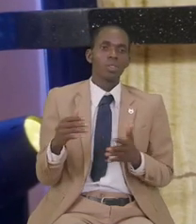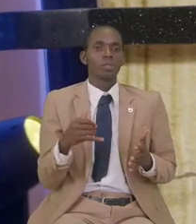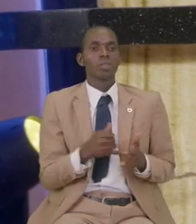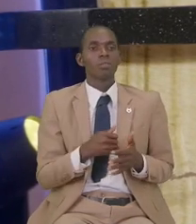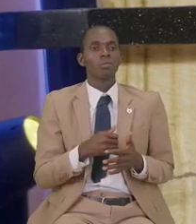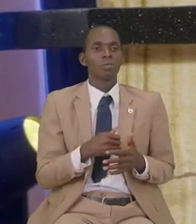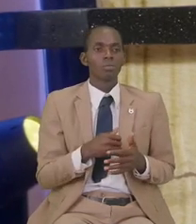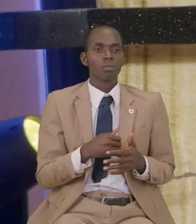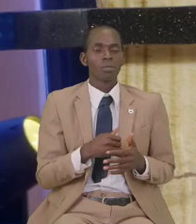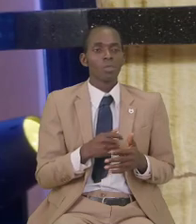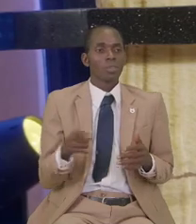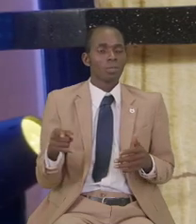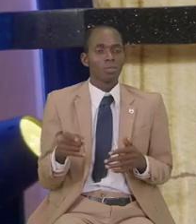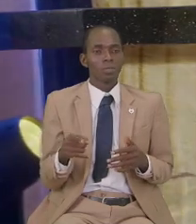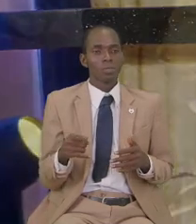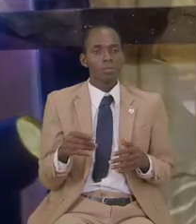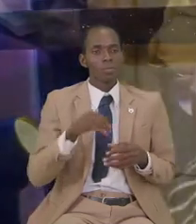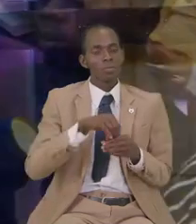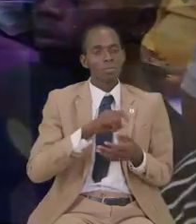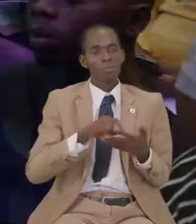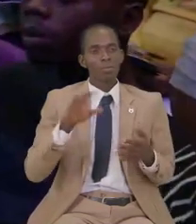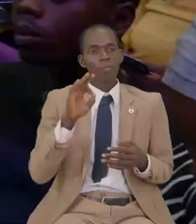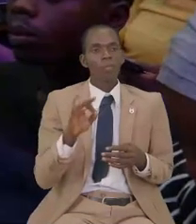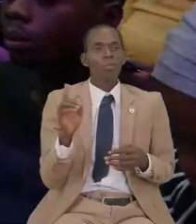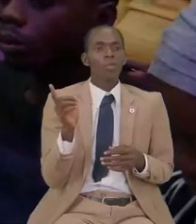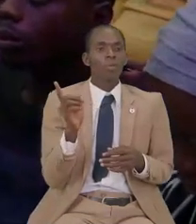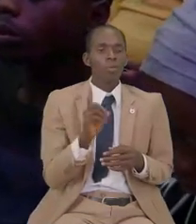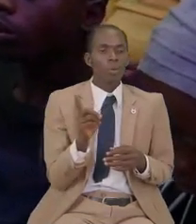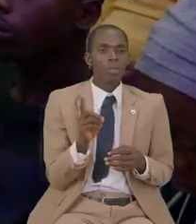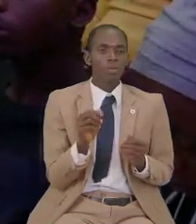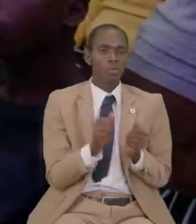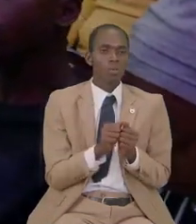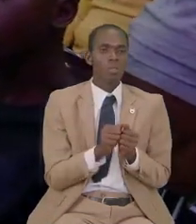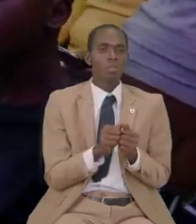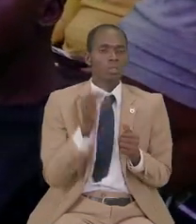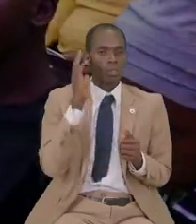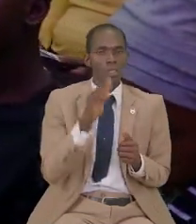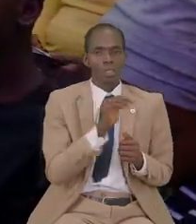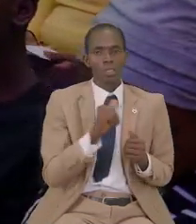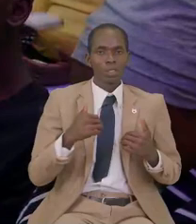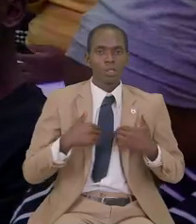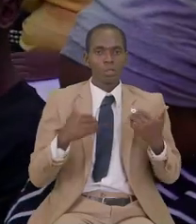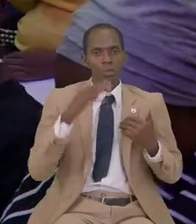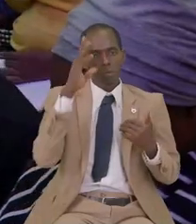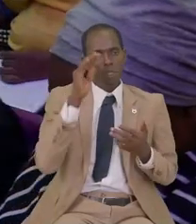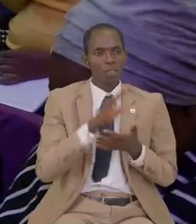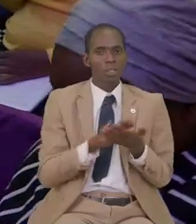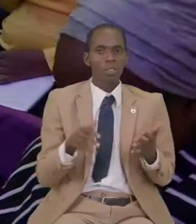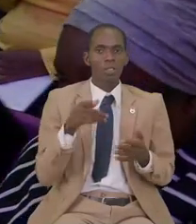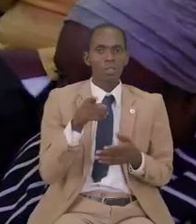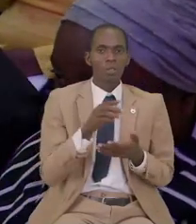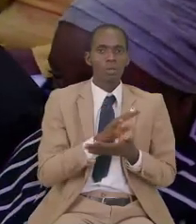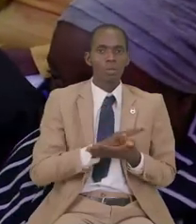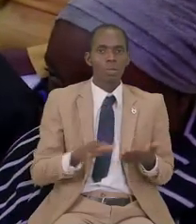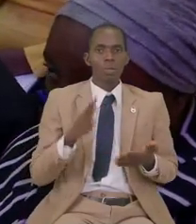9. Wherewith shall a young man cleanse his way? By taking heed